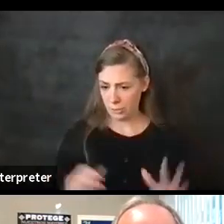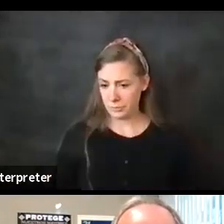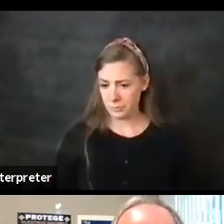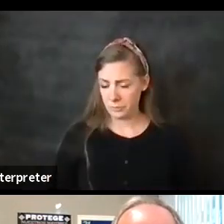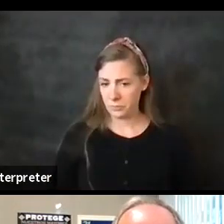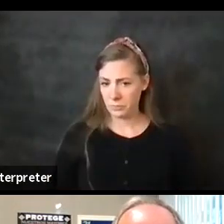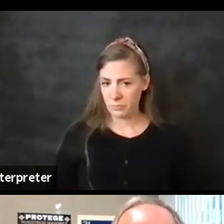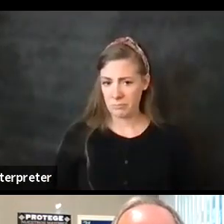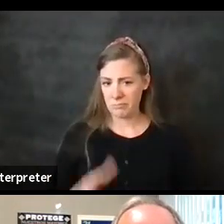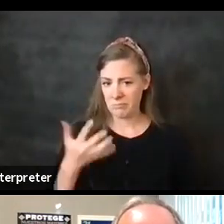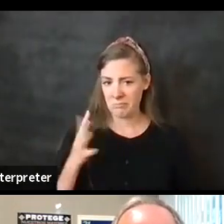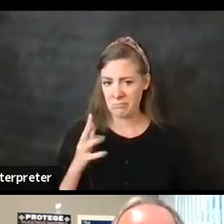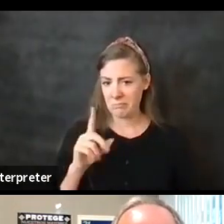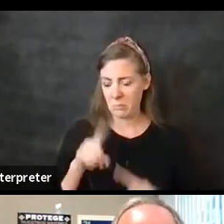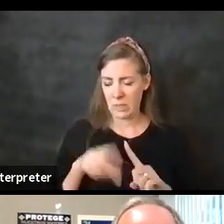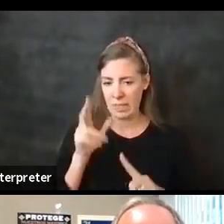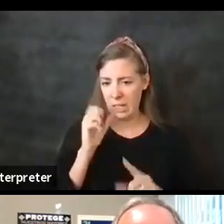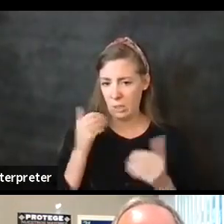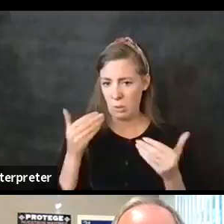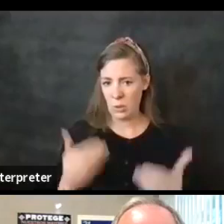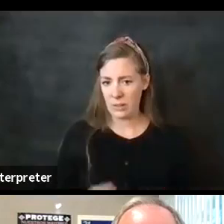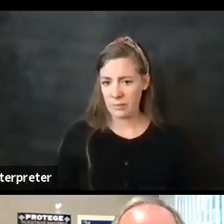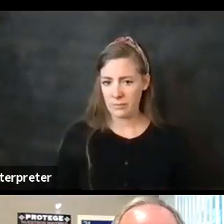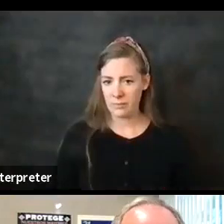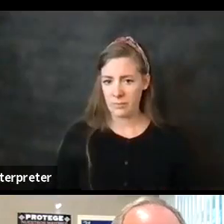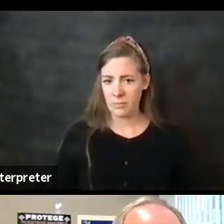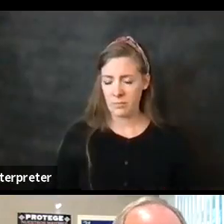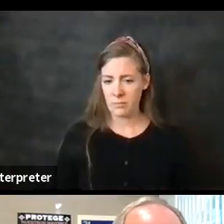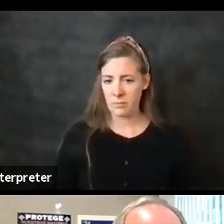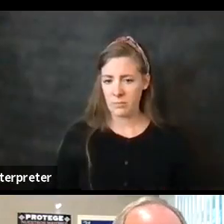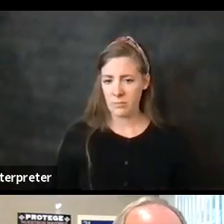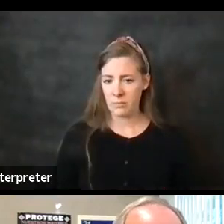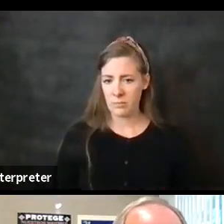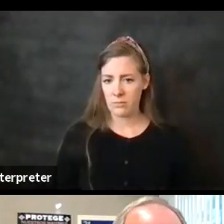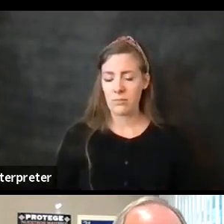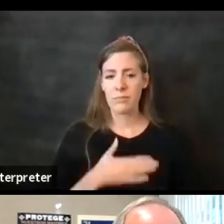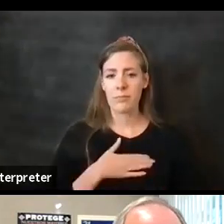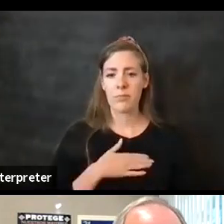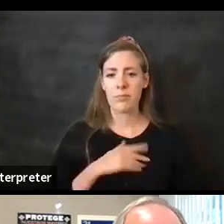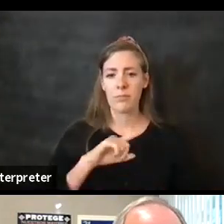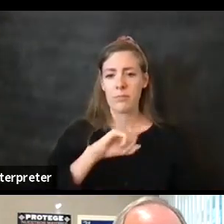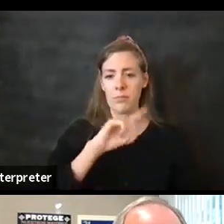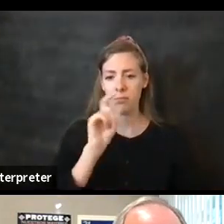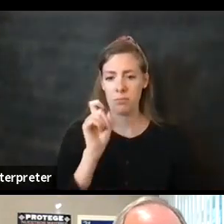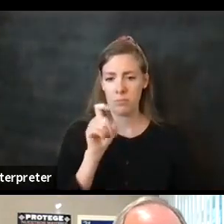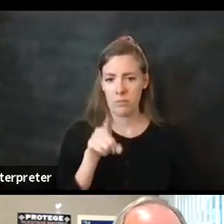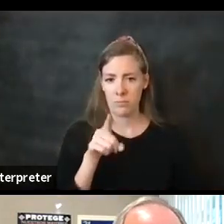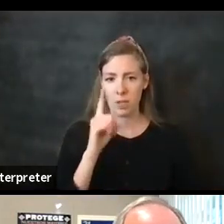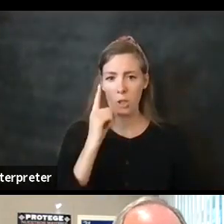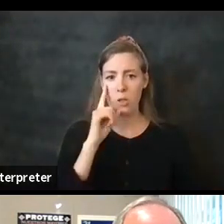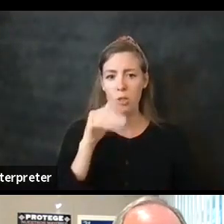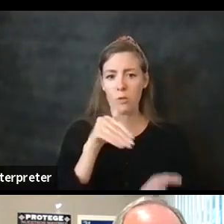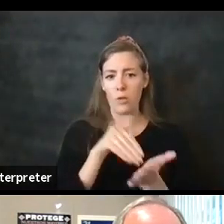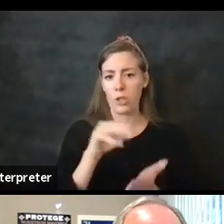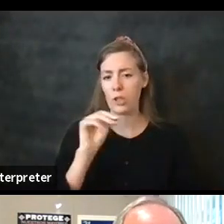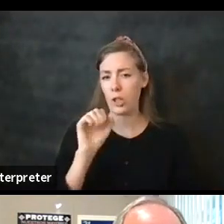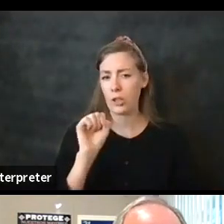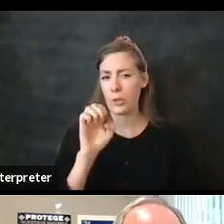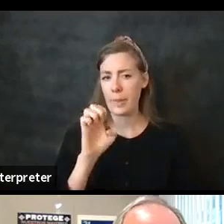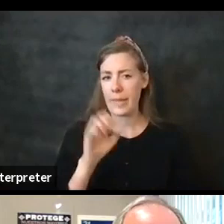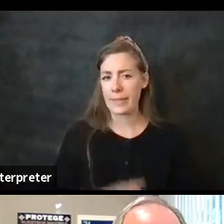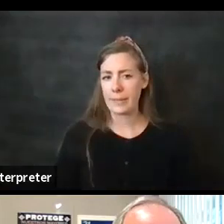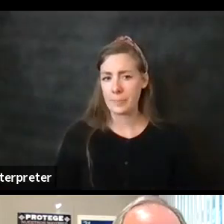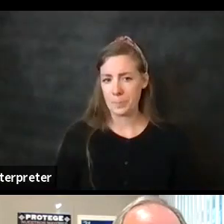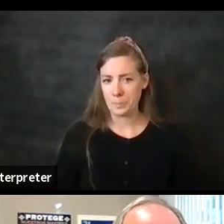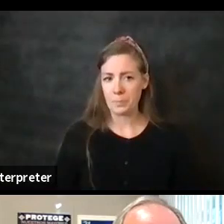we can hardly hear you, but yes, go ahead. Okay. My question is for That's Dr. Mason and